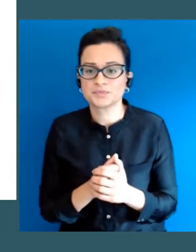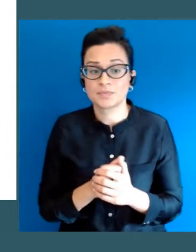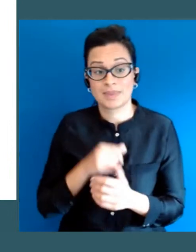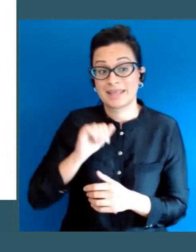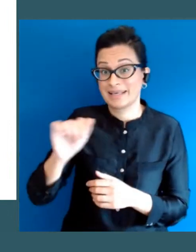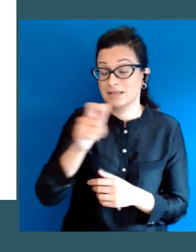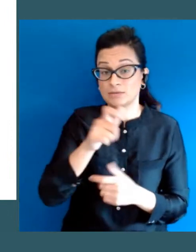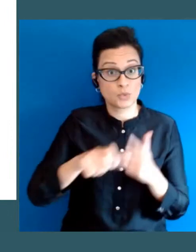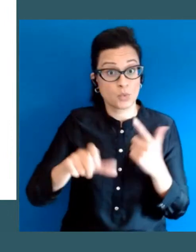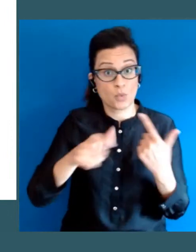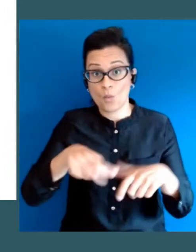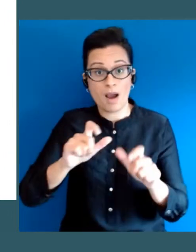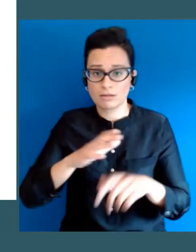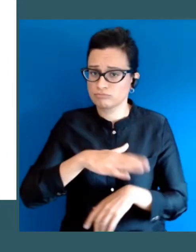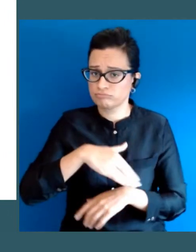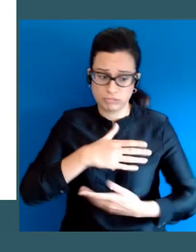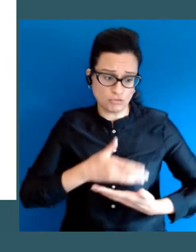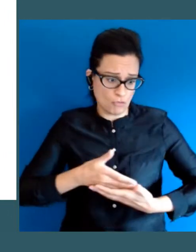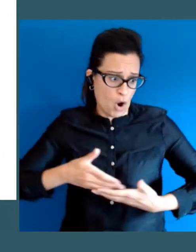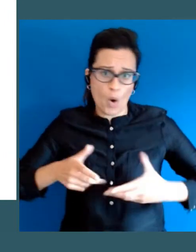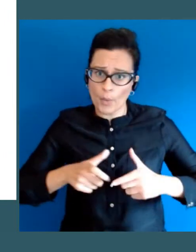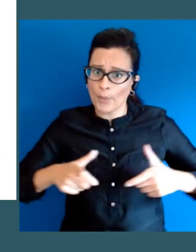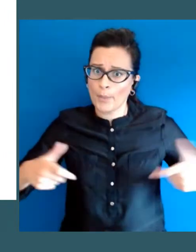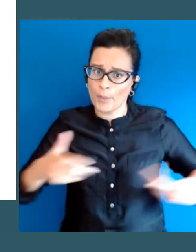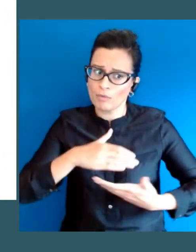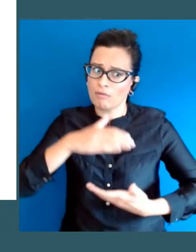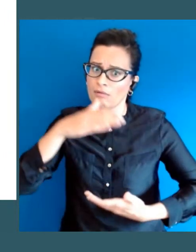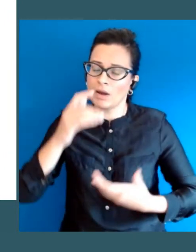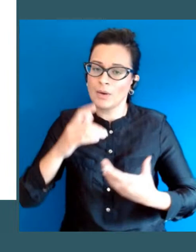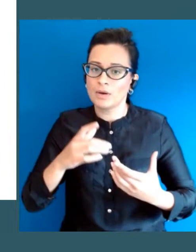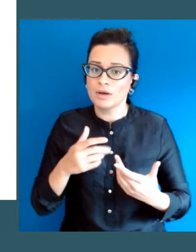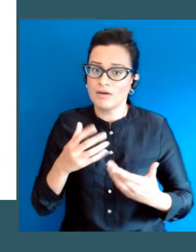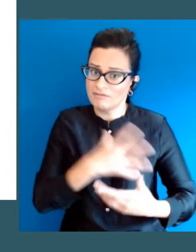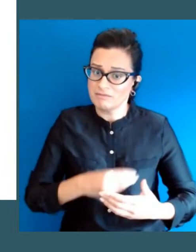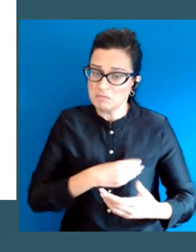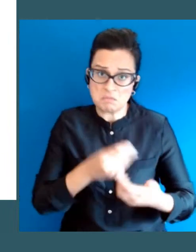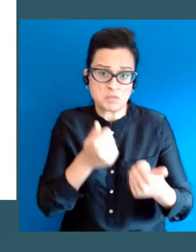growth-wise. He was a really good feeder in regards to breastfeeding.